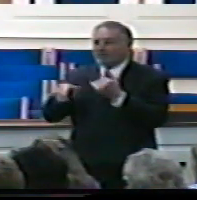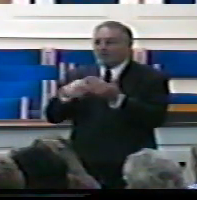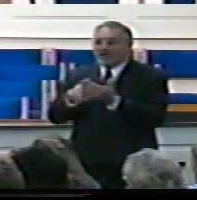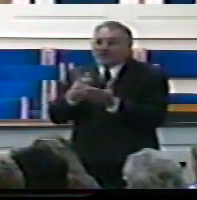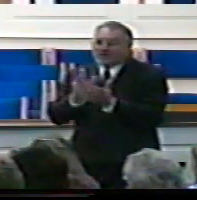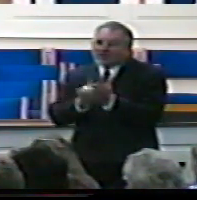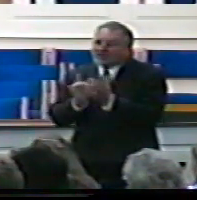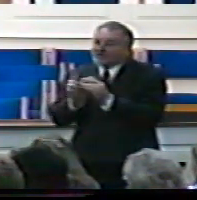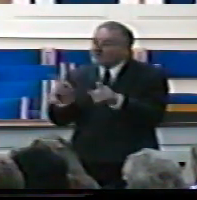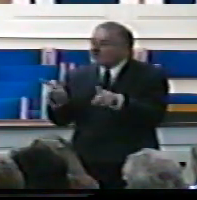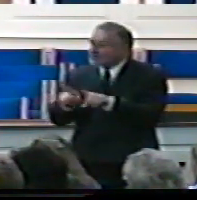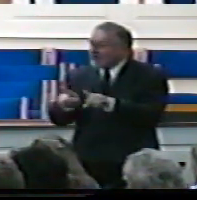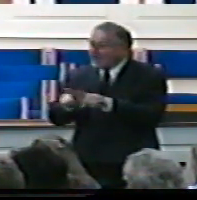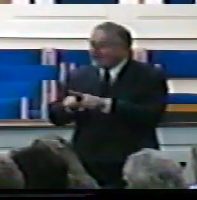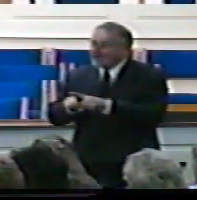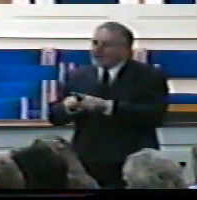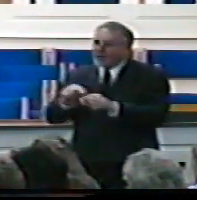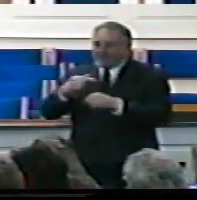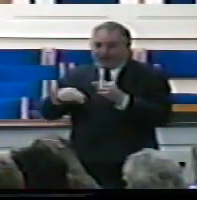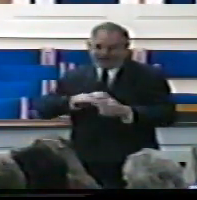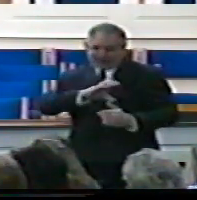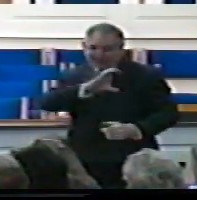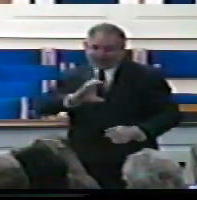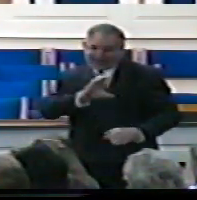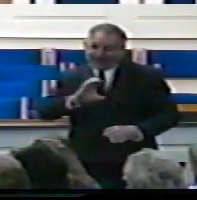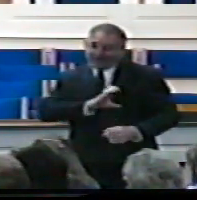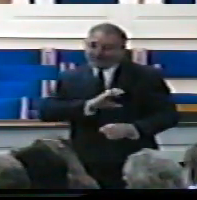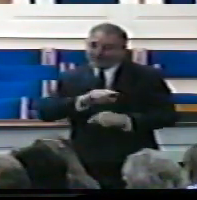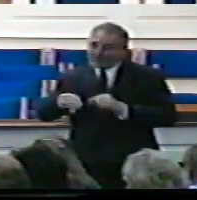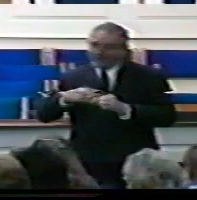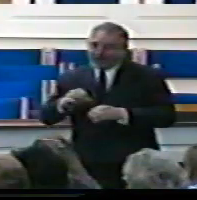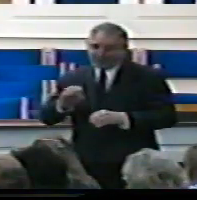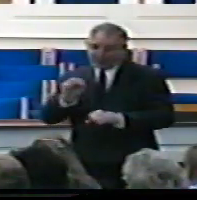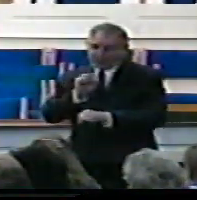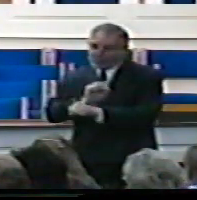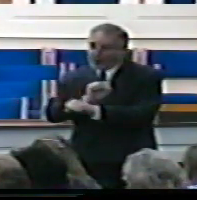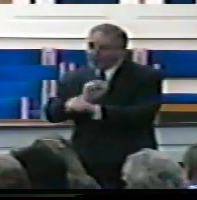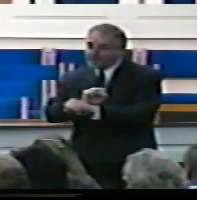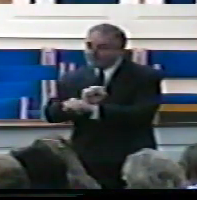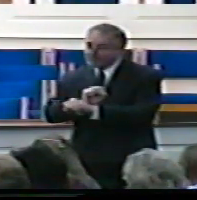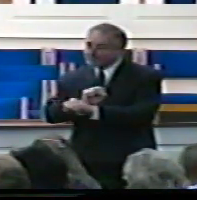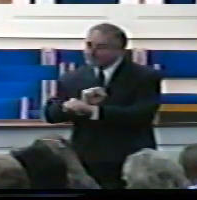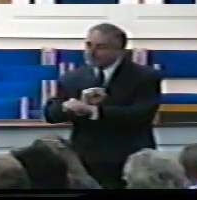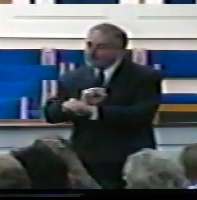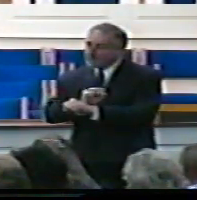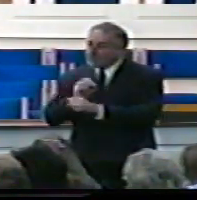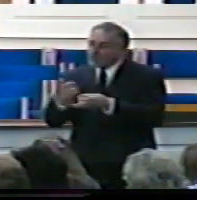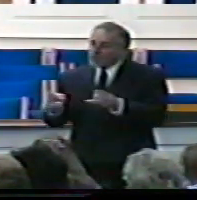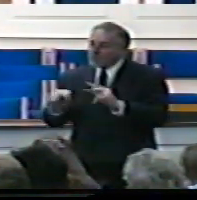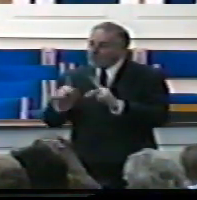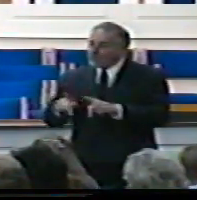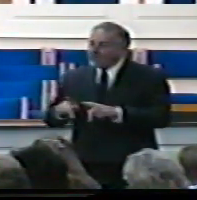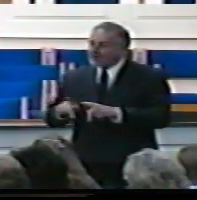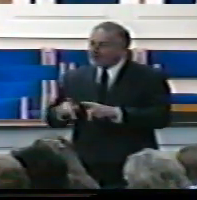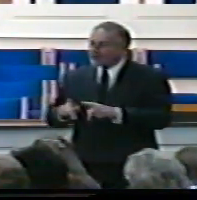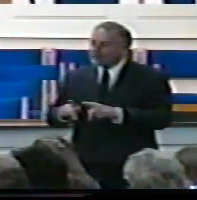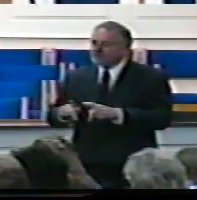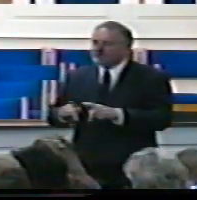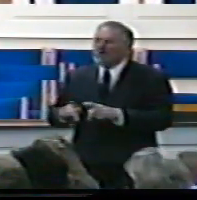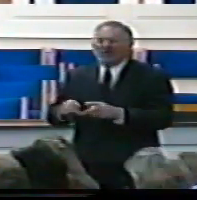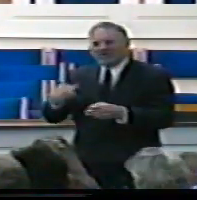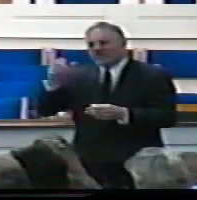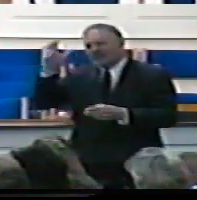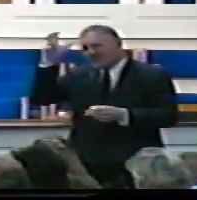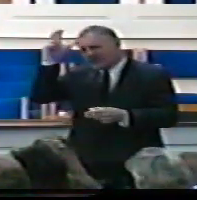character, and his work. No wonder the devil hates an education that's based upon the Word of God, because it is an